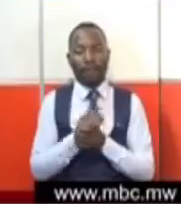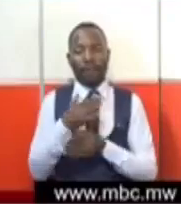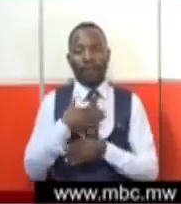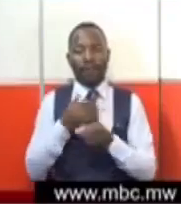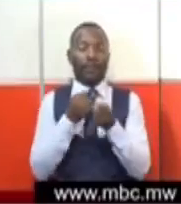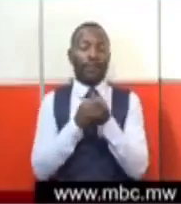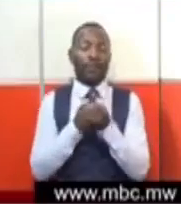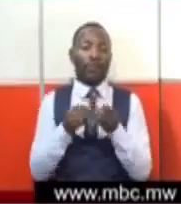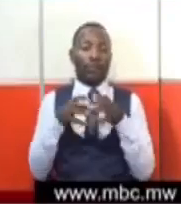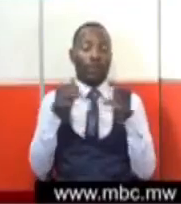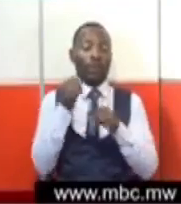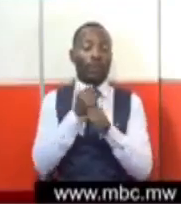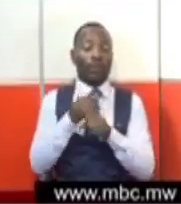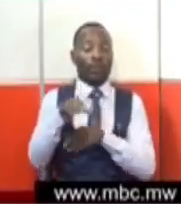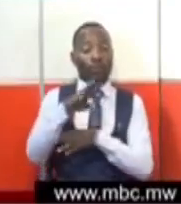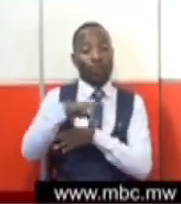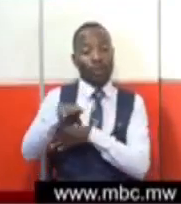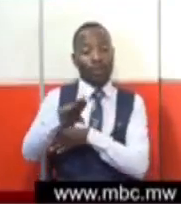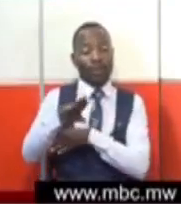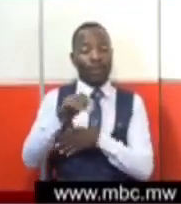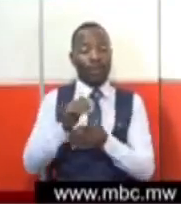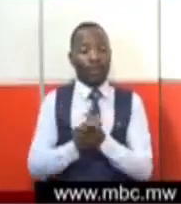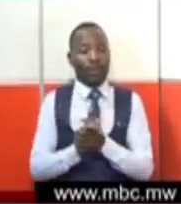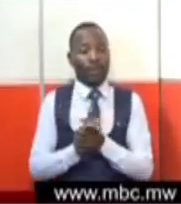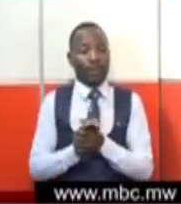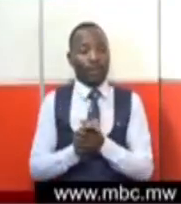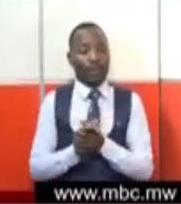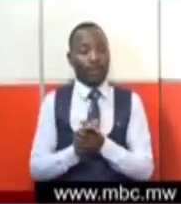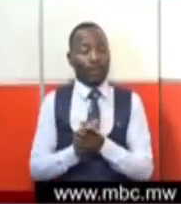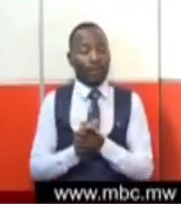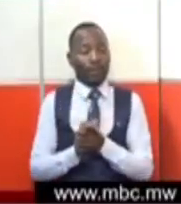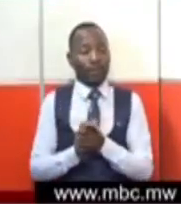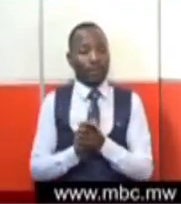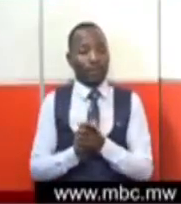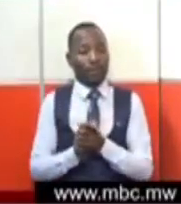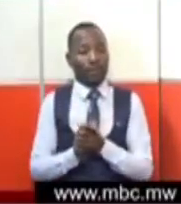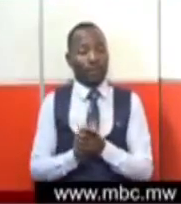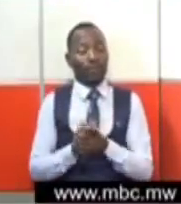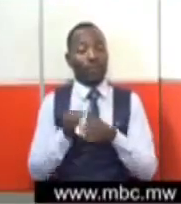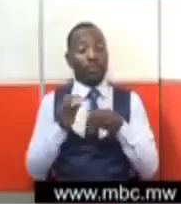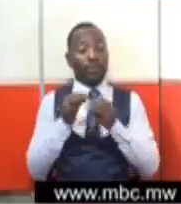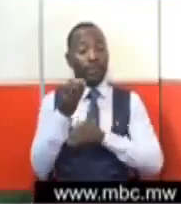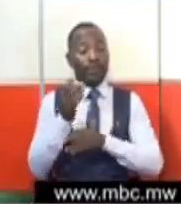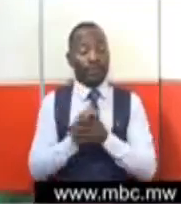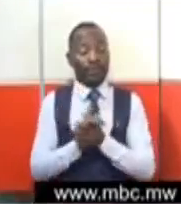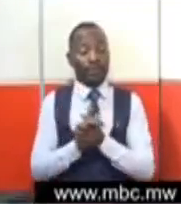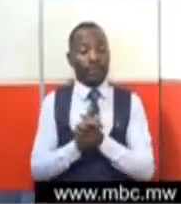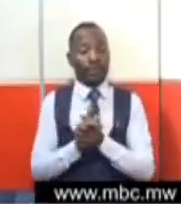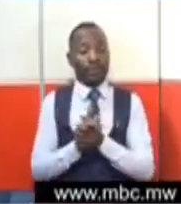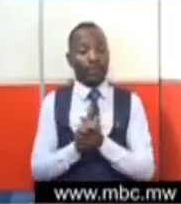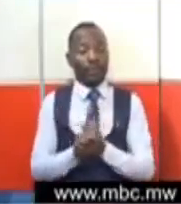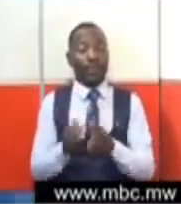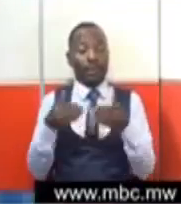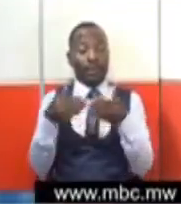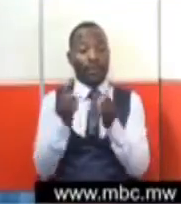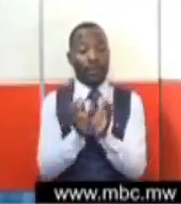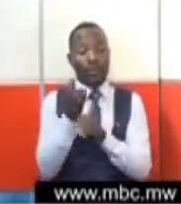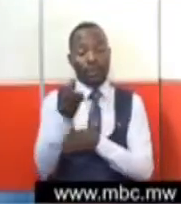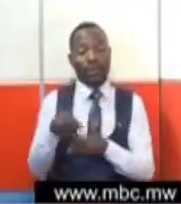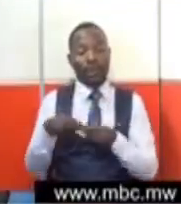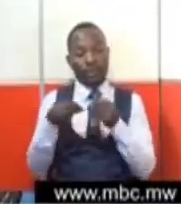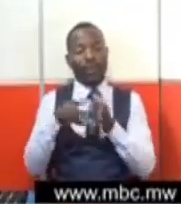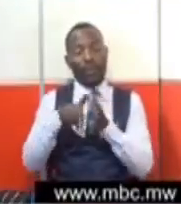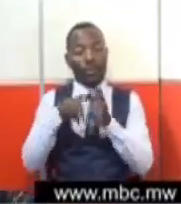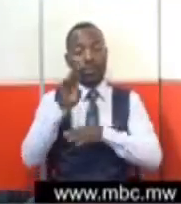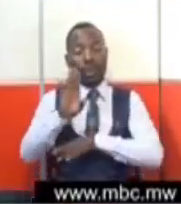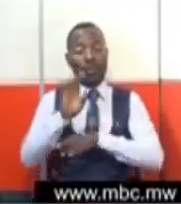any activities or business plans that suggest, you know, commercialization. So Lusangazi submitted a